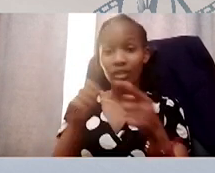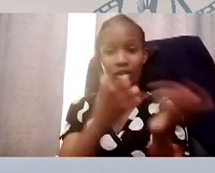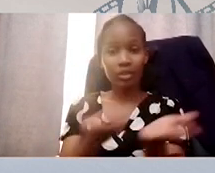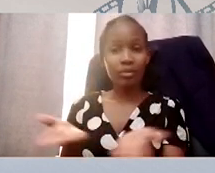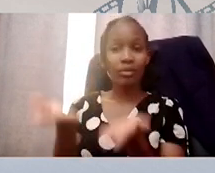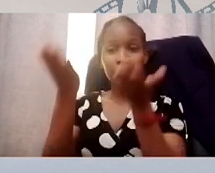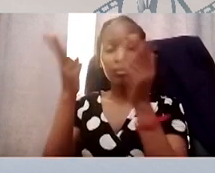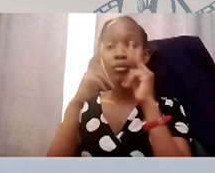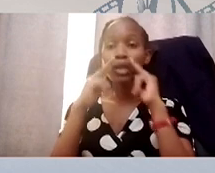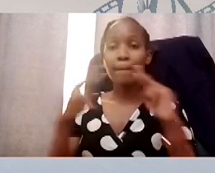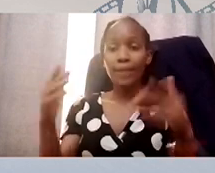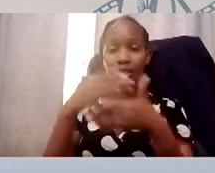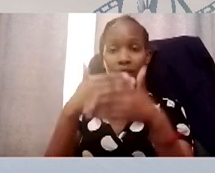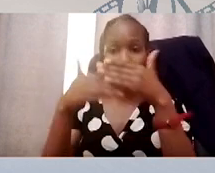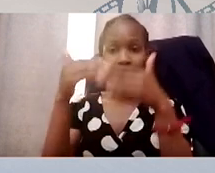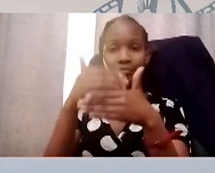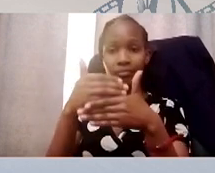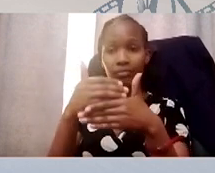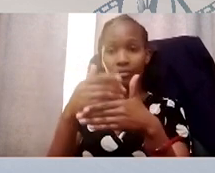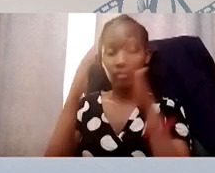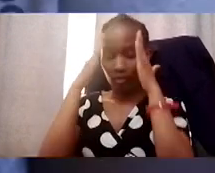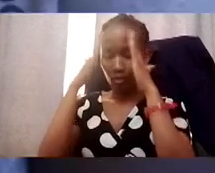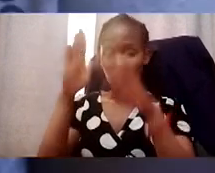peace-building initiatives, especially focused on sports?